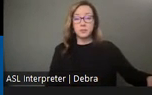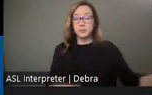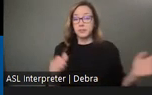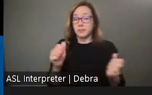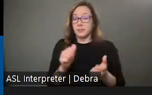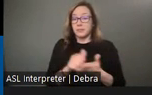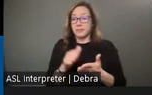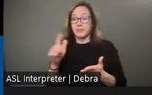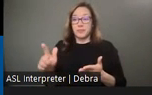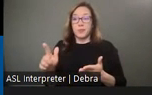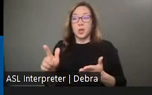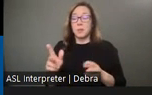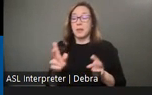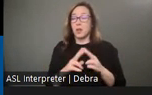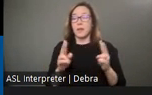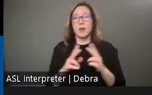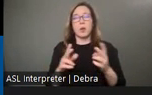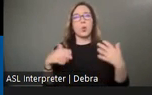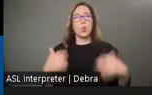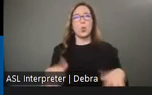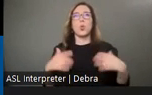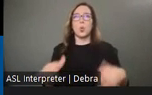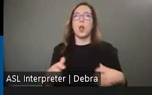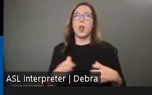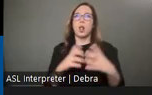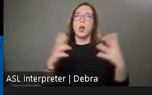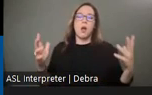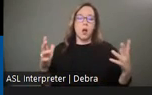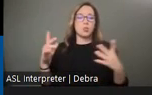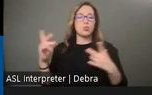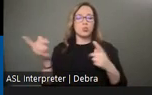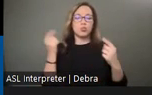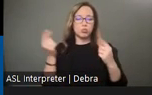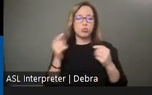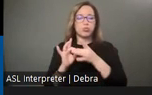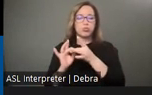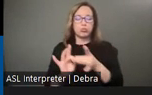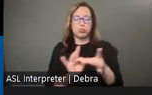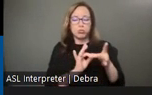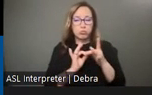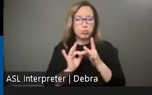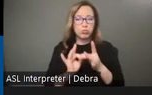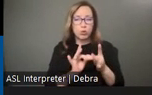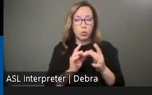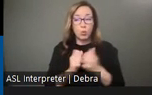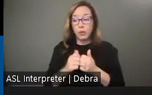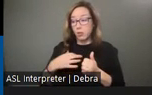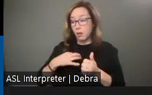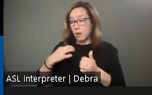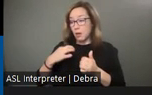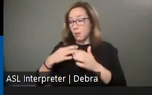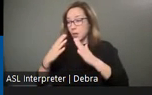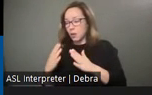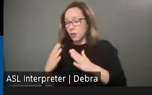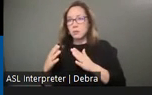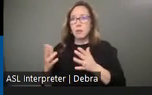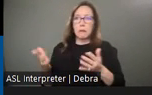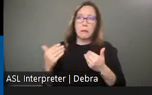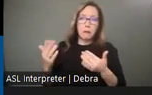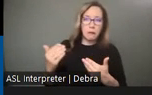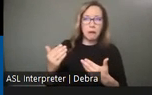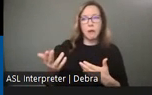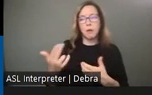Again, it's been a very big undertaking, obviously, coordinating with applicants to get them to